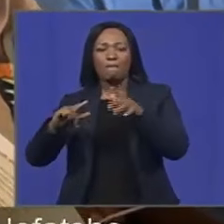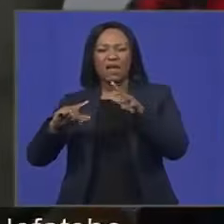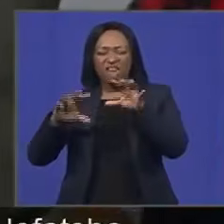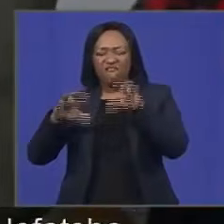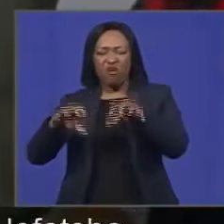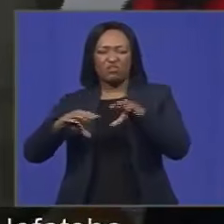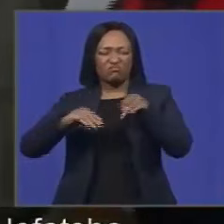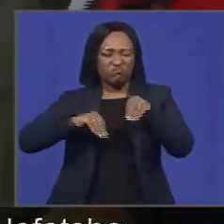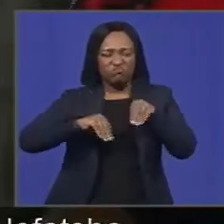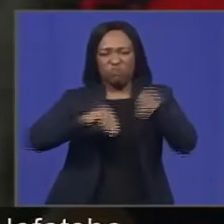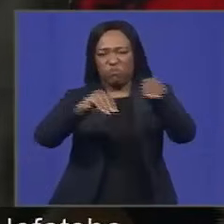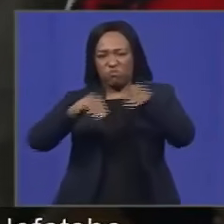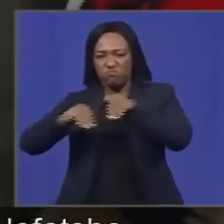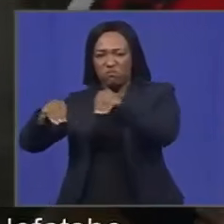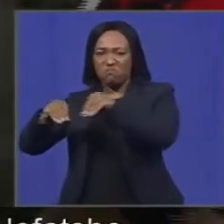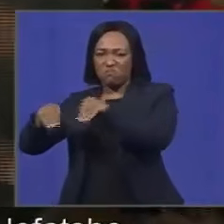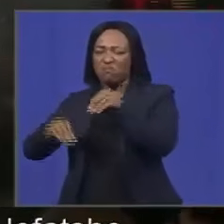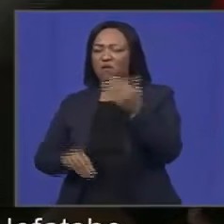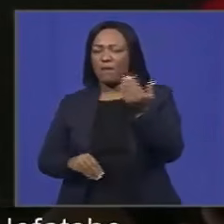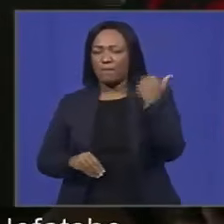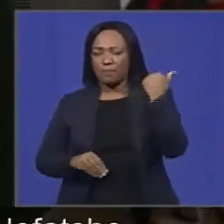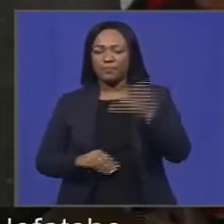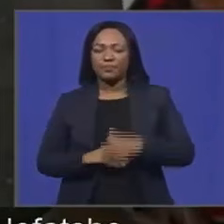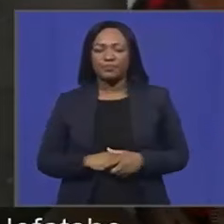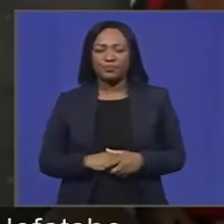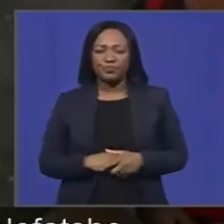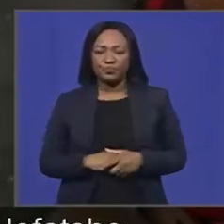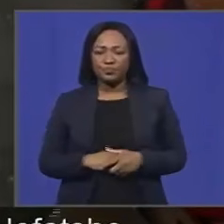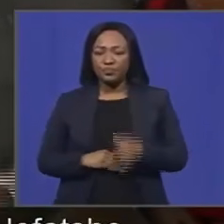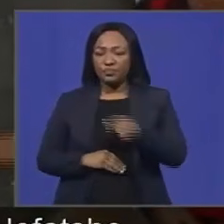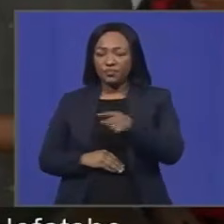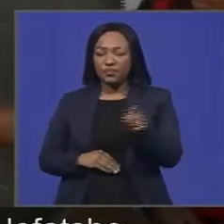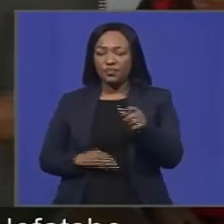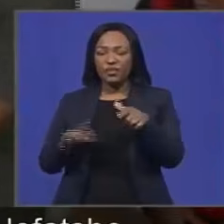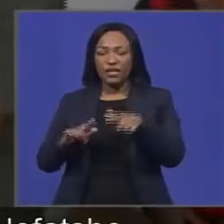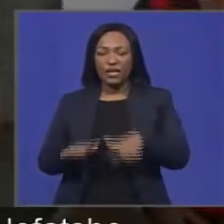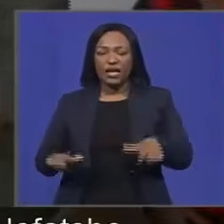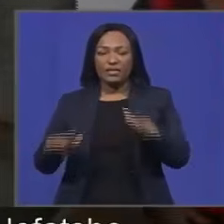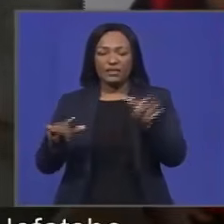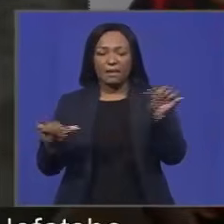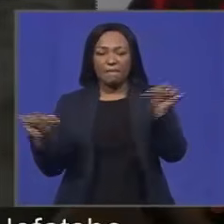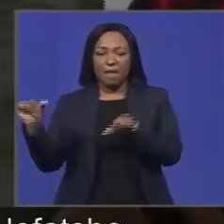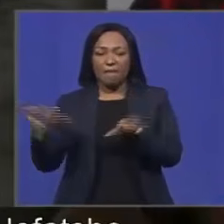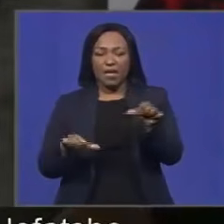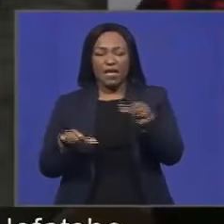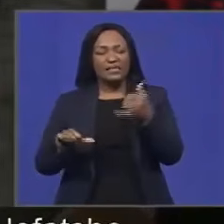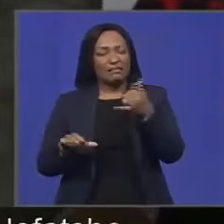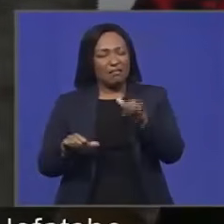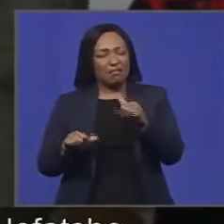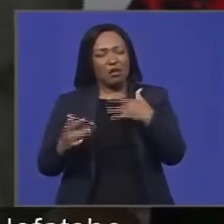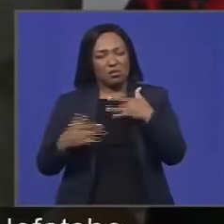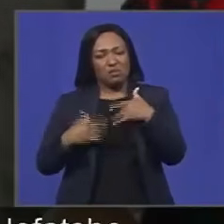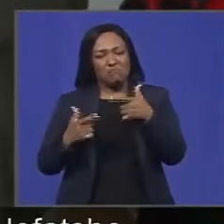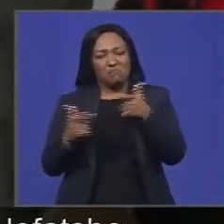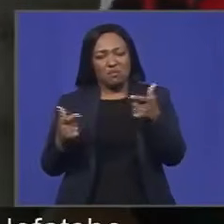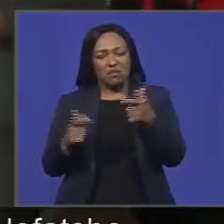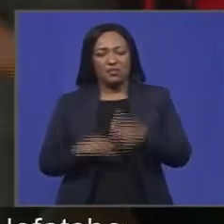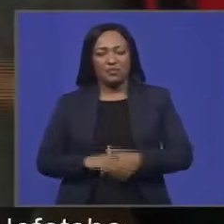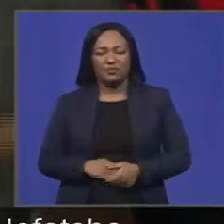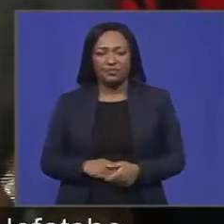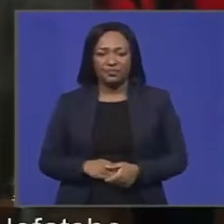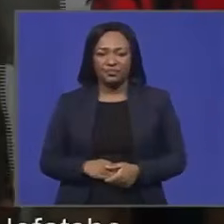forcibly. Seelo se se bonya sa poelo ya mafatshe e santse e le tlhobaboroko. Re